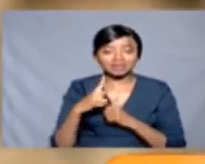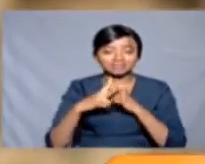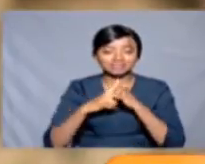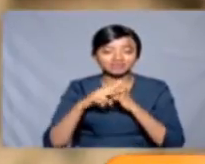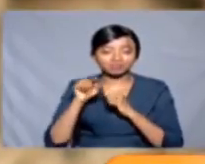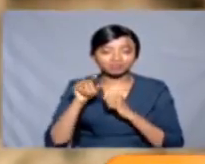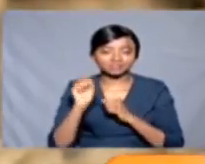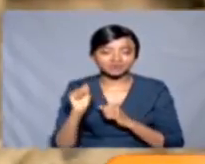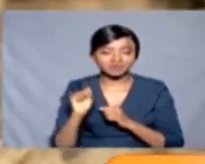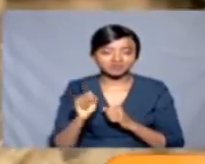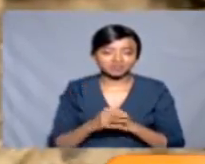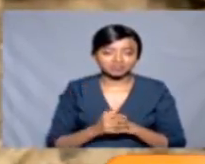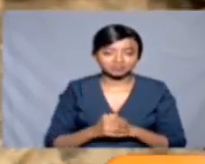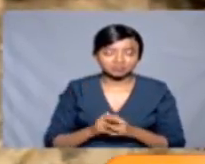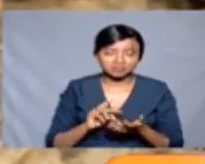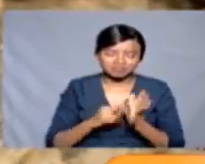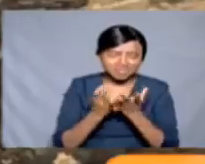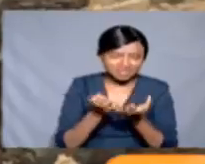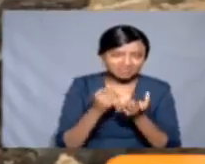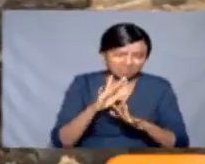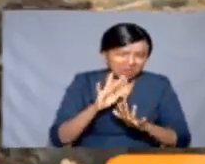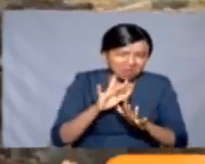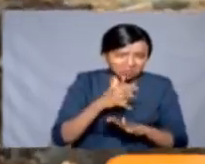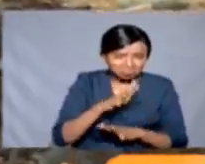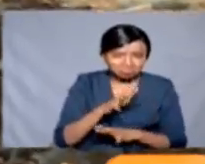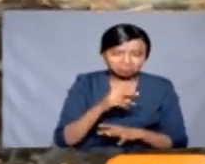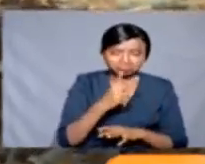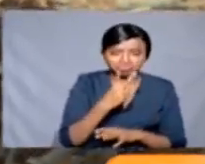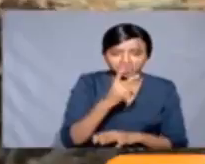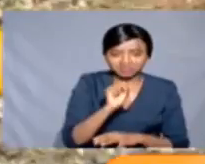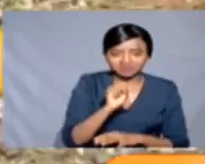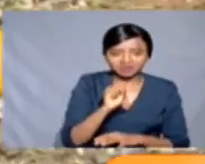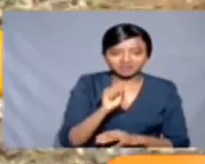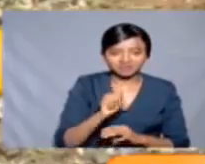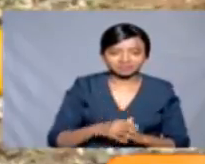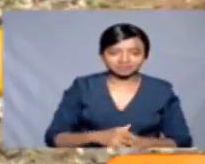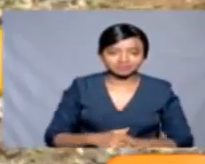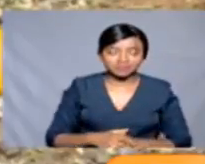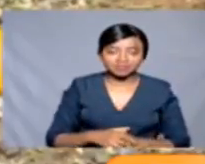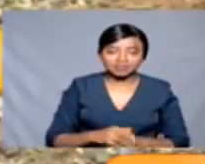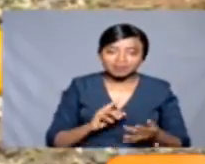207.5. Both required is 25 micrograms 25, per cubic meter. So we divide by 25.